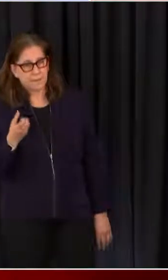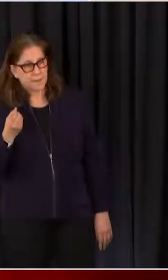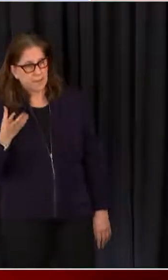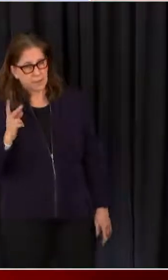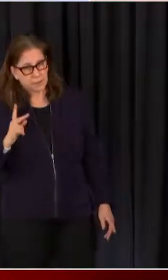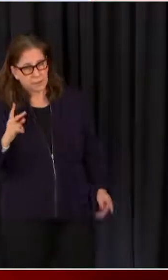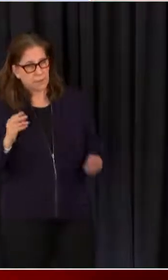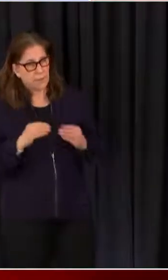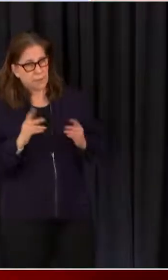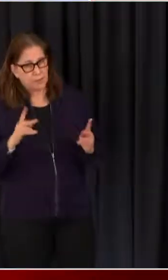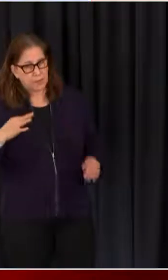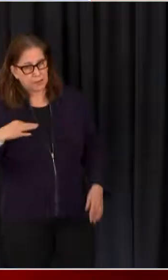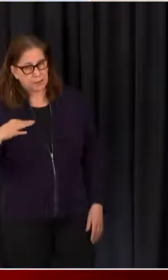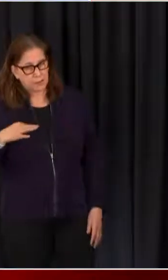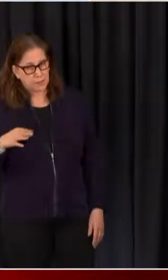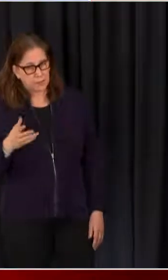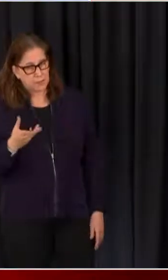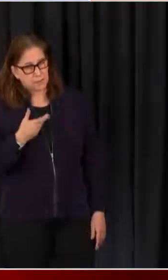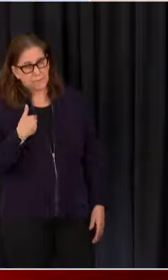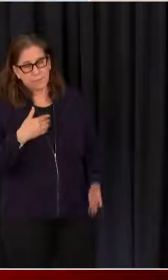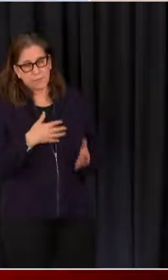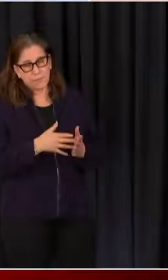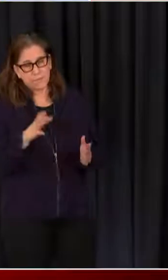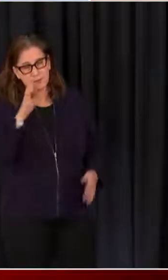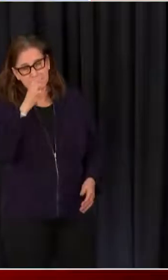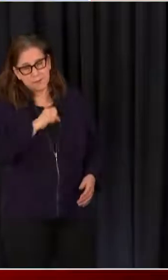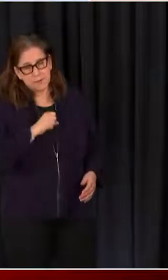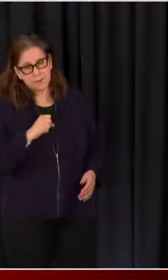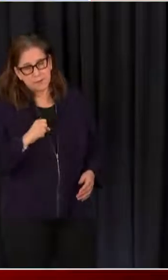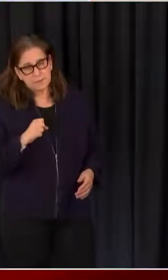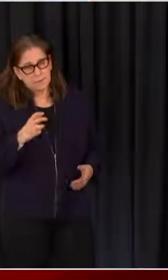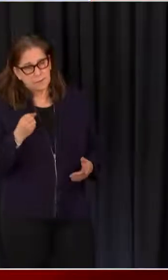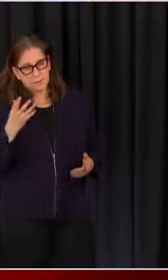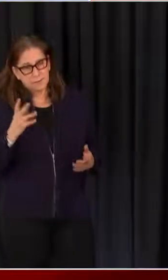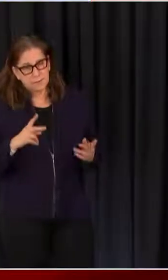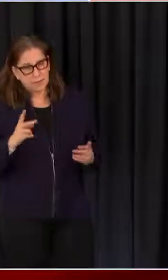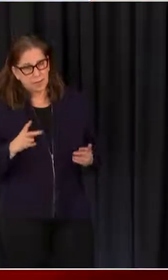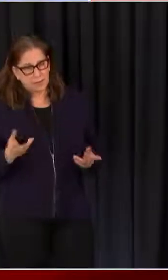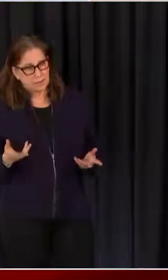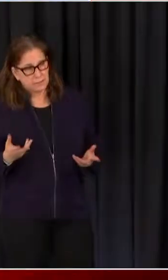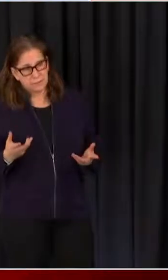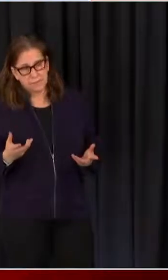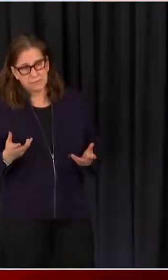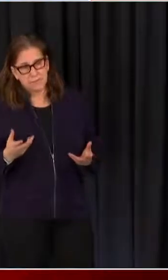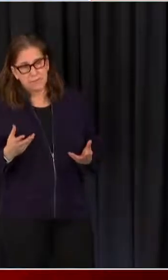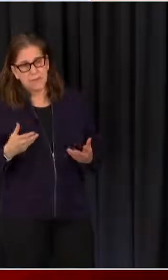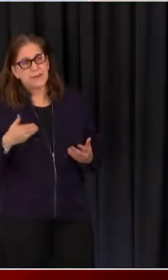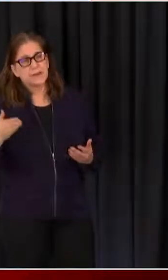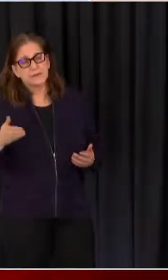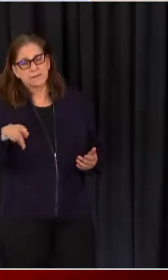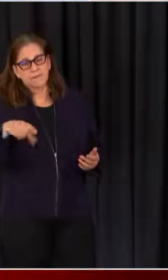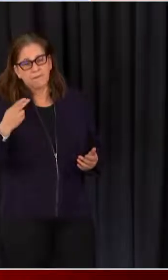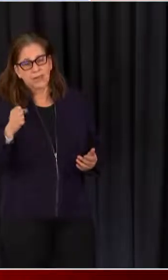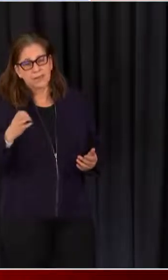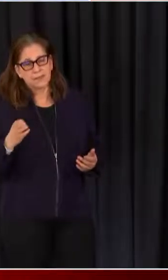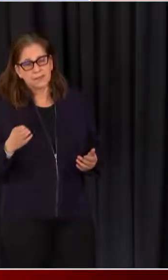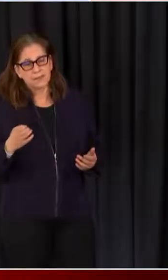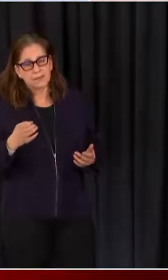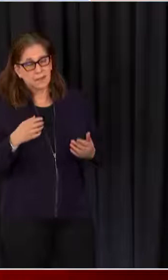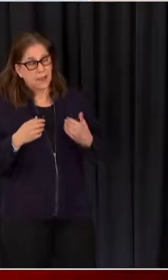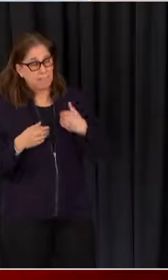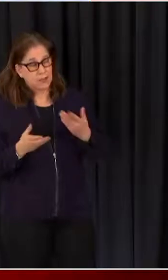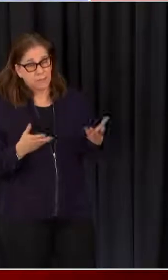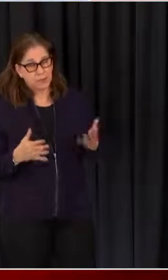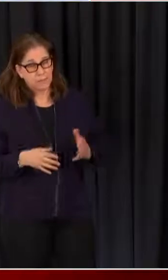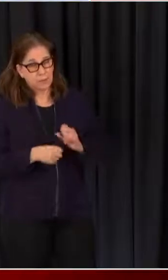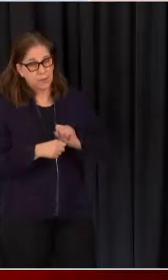you have kind of a rough estimation of when we'll start to move into the next phase, and especially when food service workers and restaurant workers will become eligible for